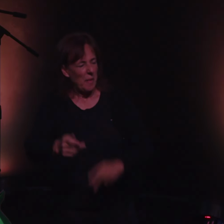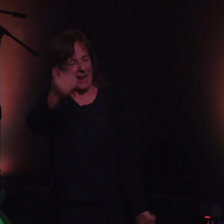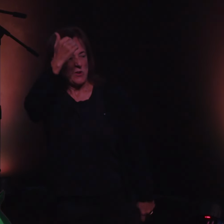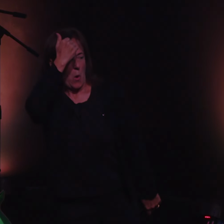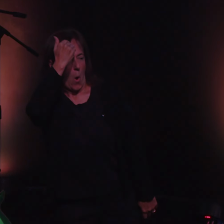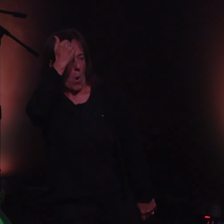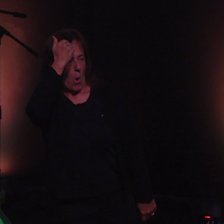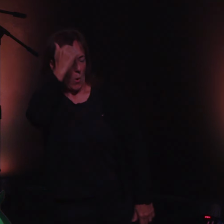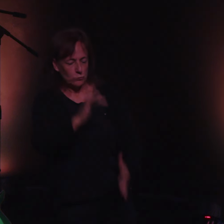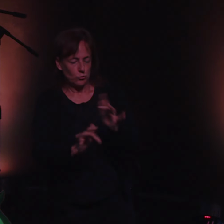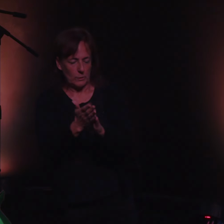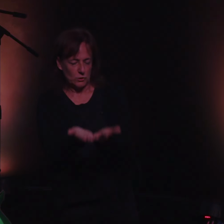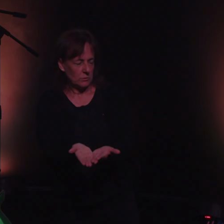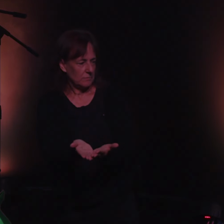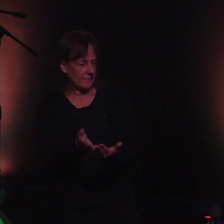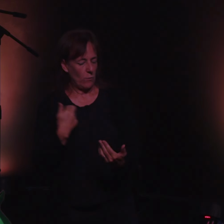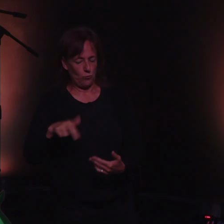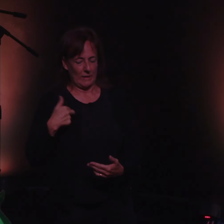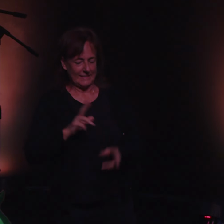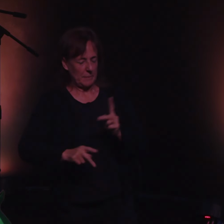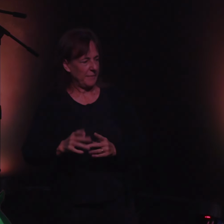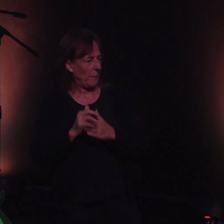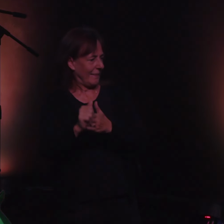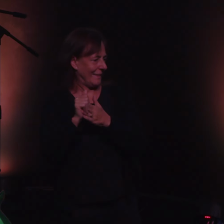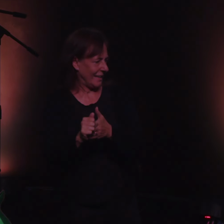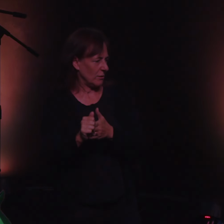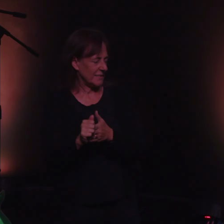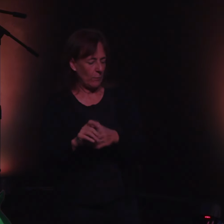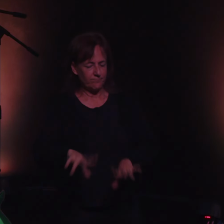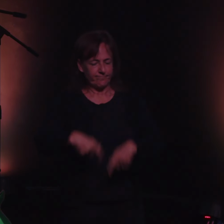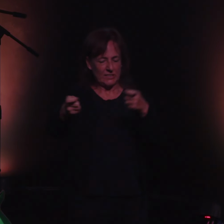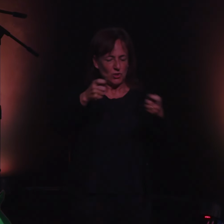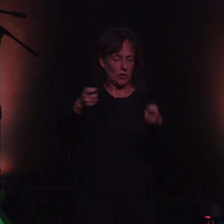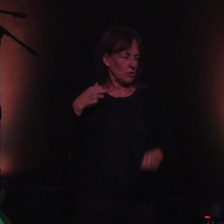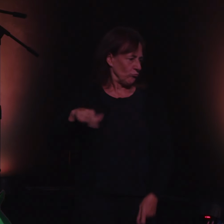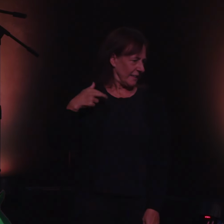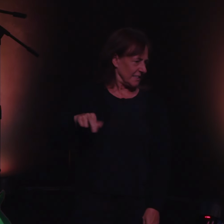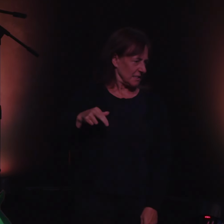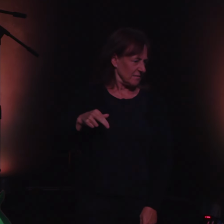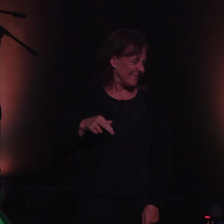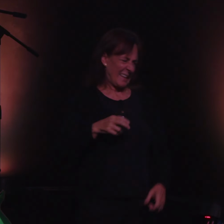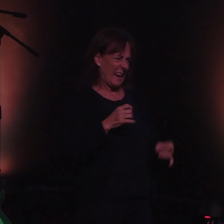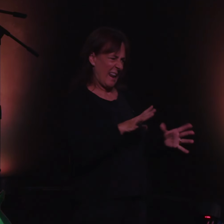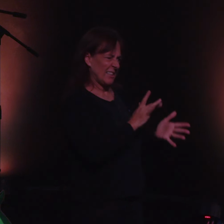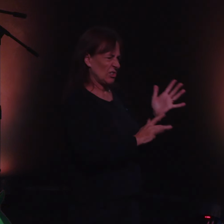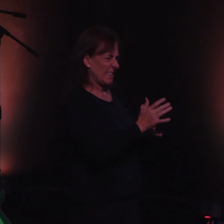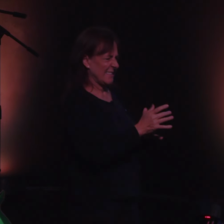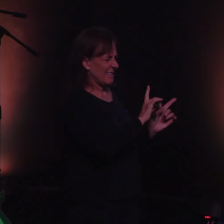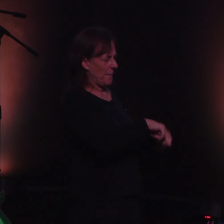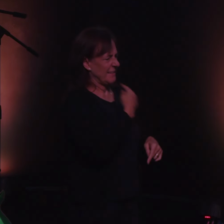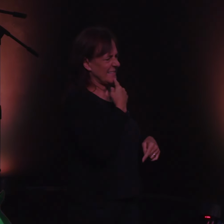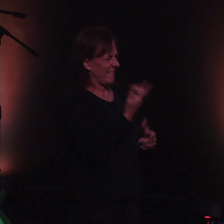knew Scripture. They were the religious people, and they were the leaders. They were kind of in charge of religion. They didn't like this Jesus who was coming and saying